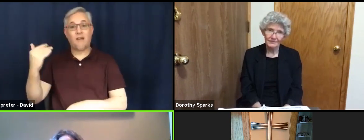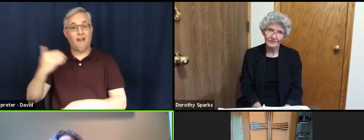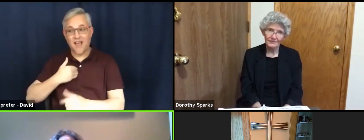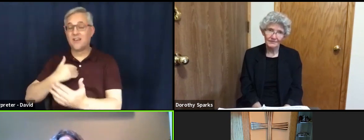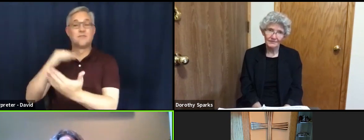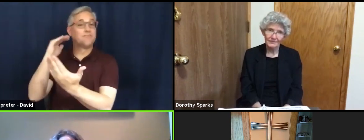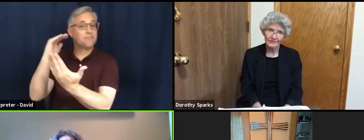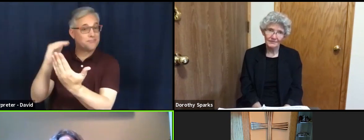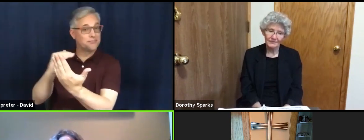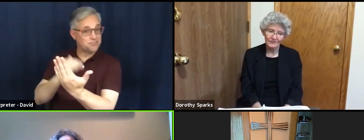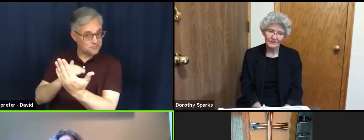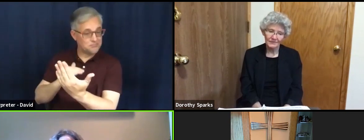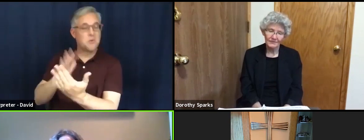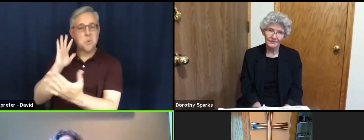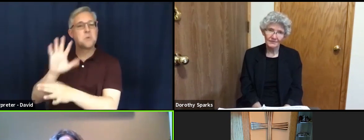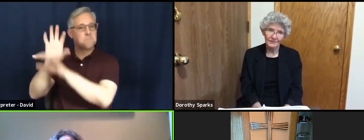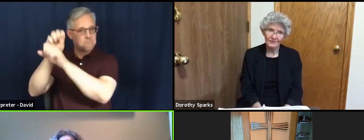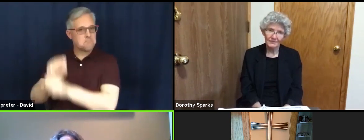serving that,